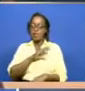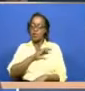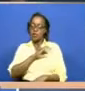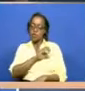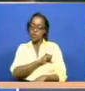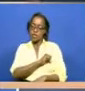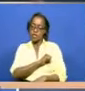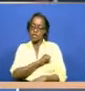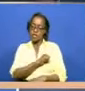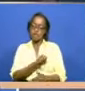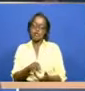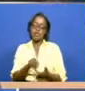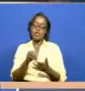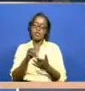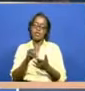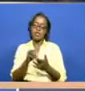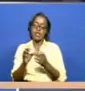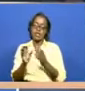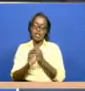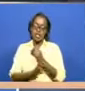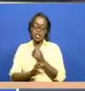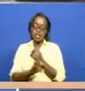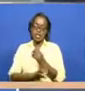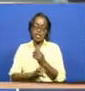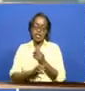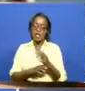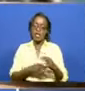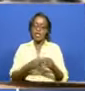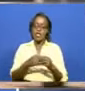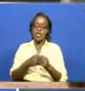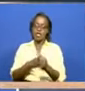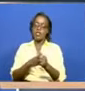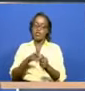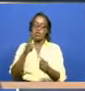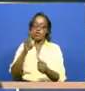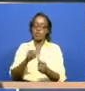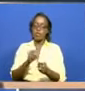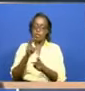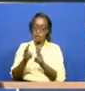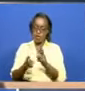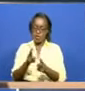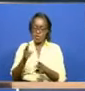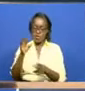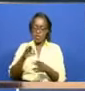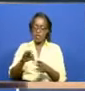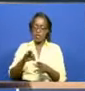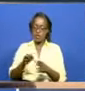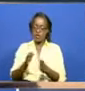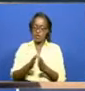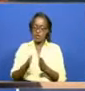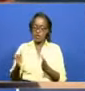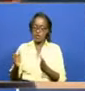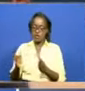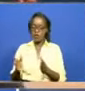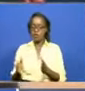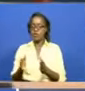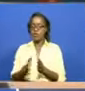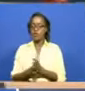tolerance, especially as the country heads into 2022 electioneering period. Back to you,